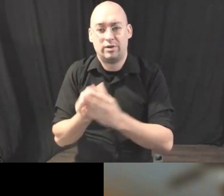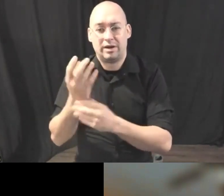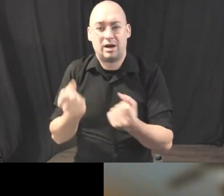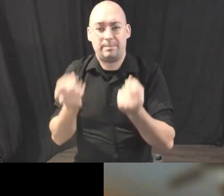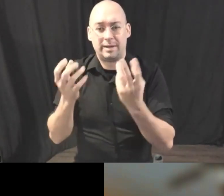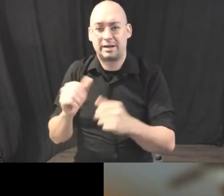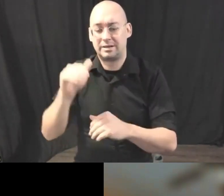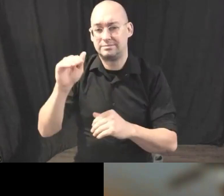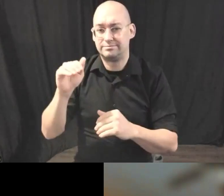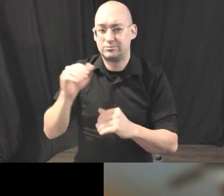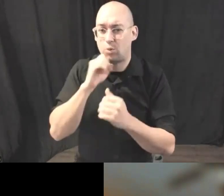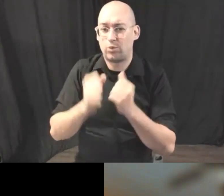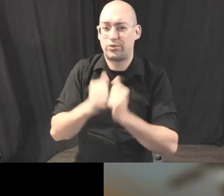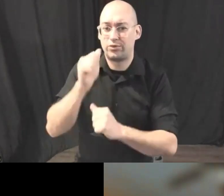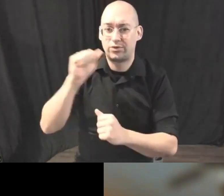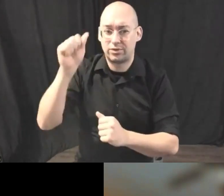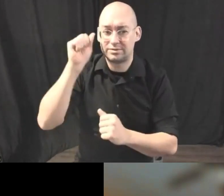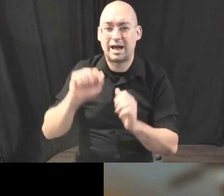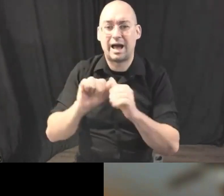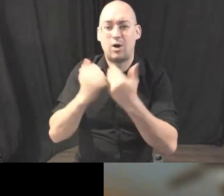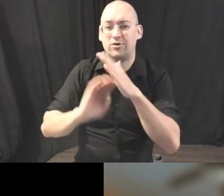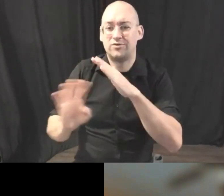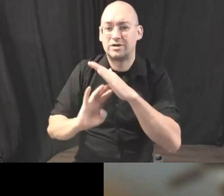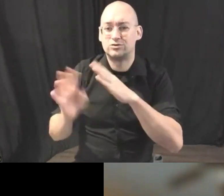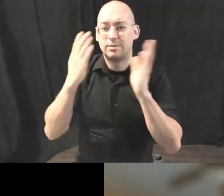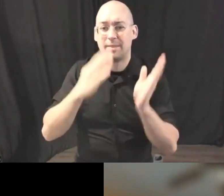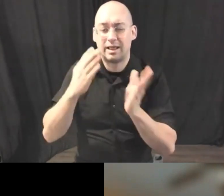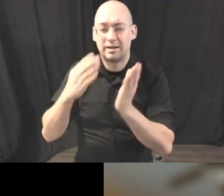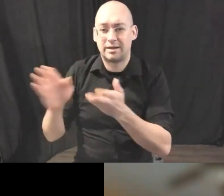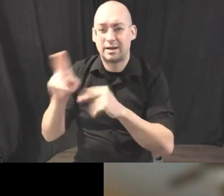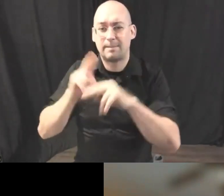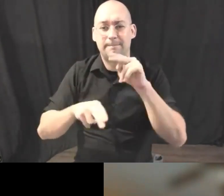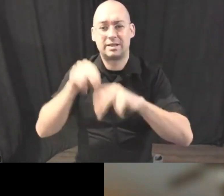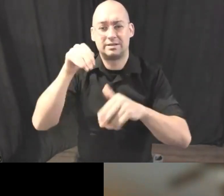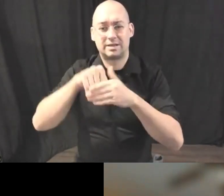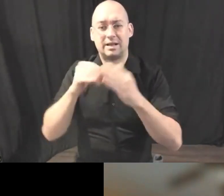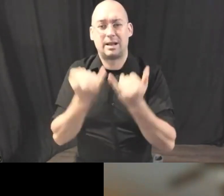And how is evacuation planning built into their independent